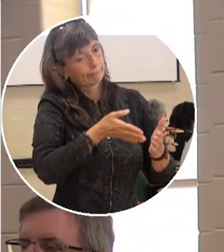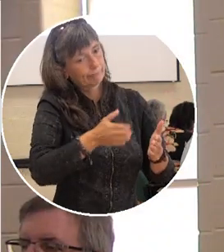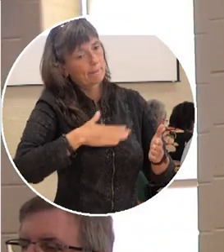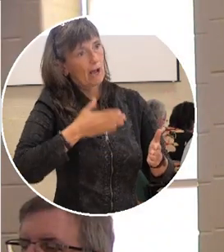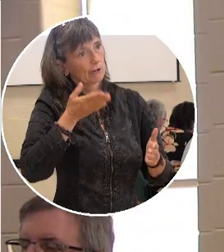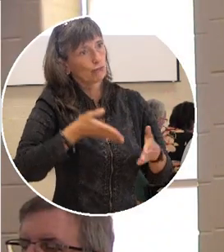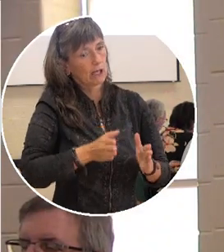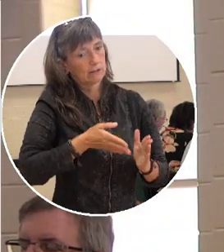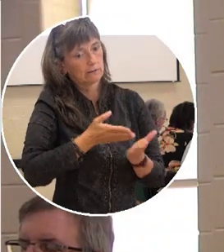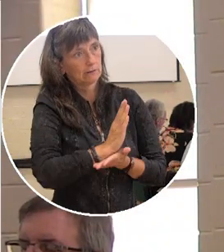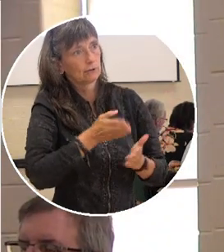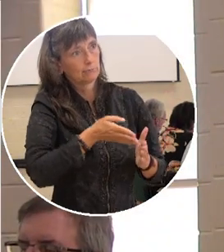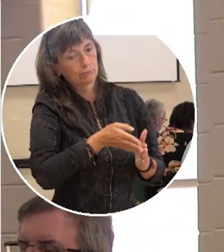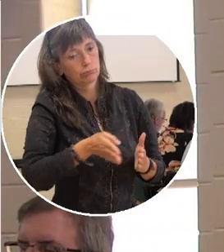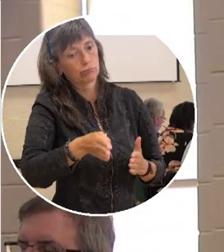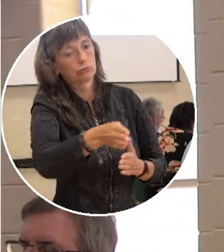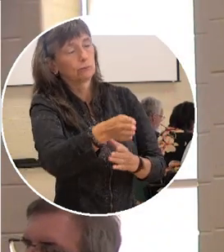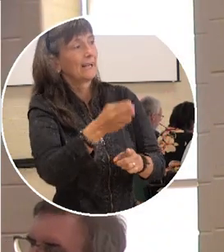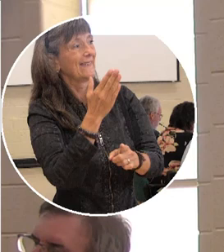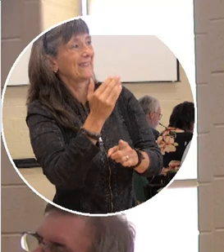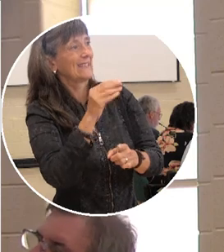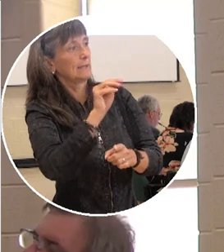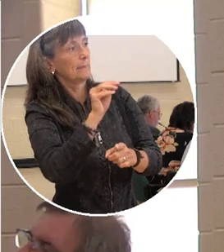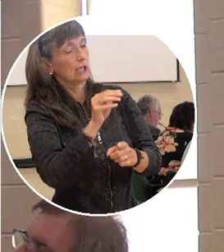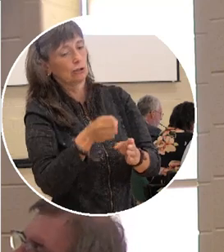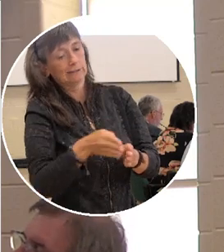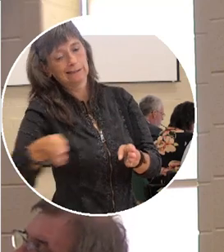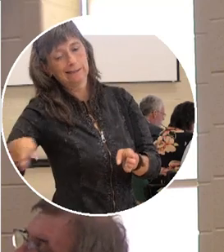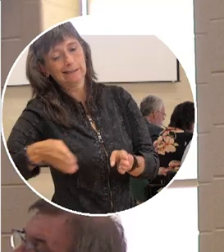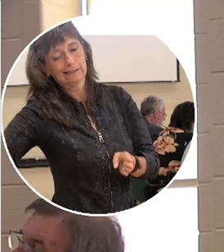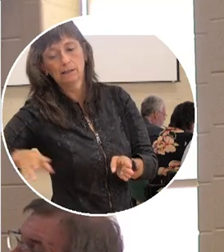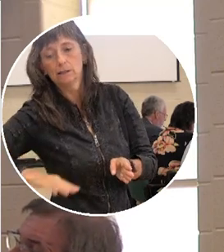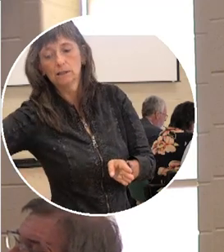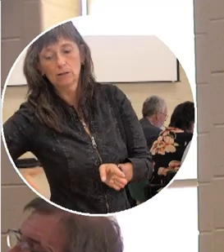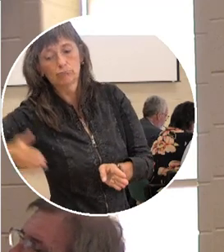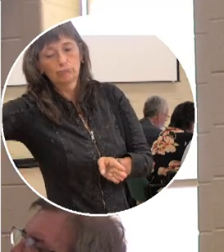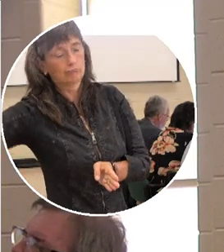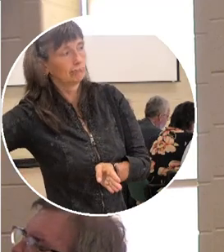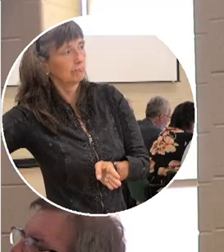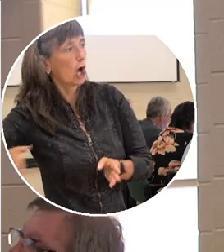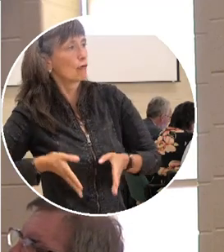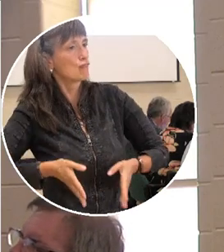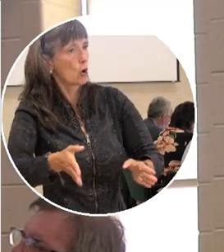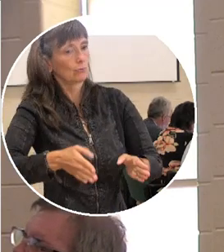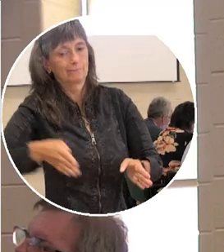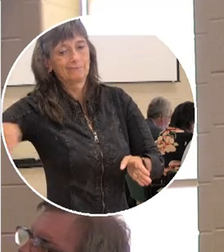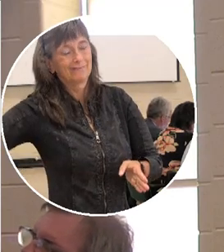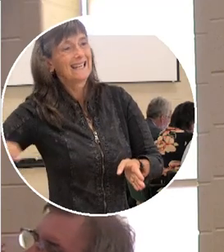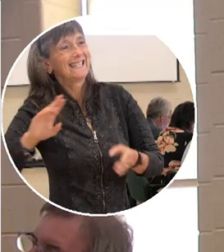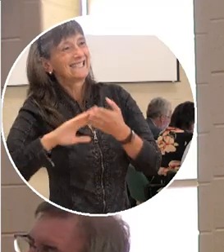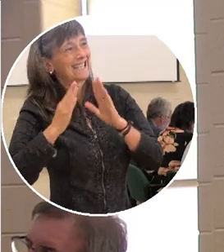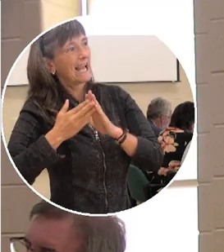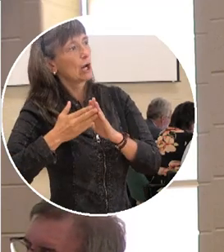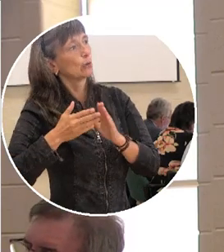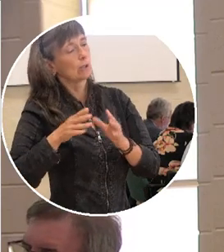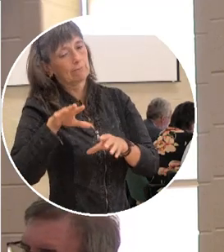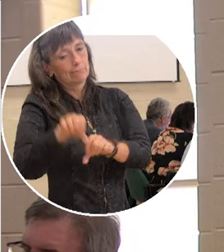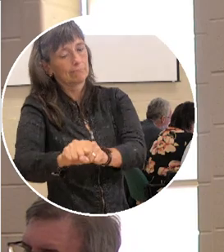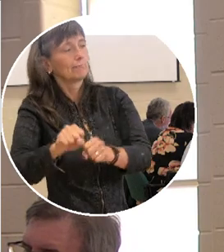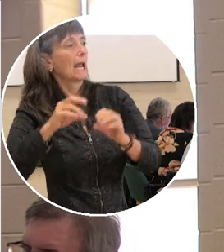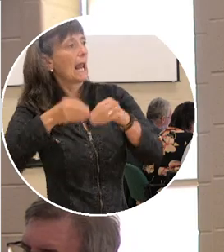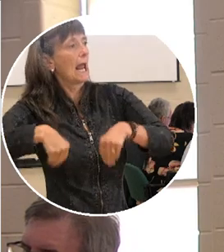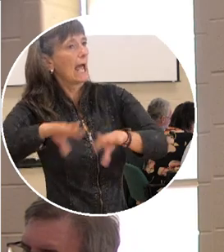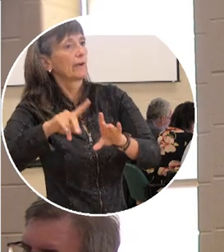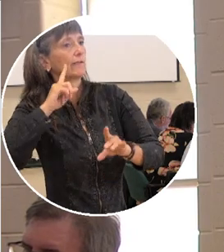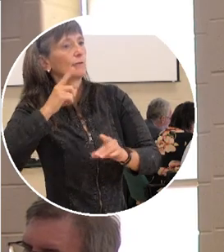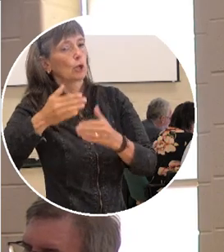They're looking for approval for a 15-meter right-of-way easement. The town recently acquired land next to St. James